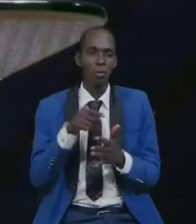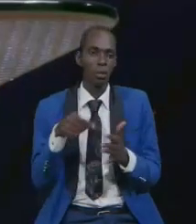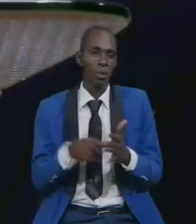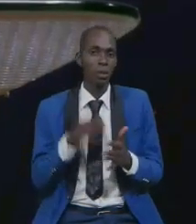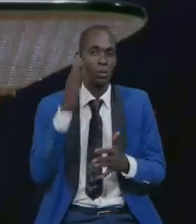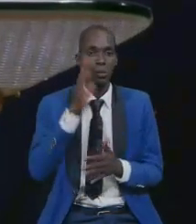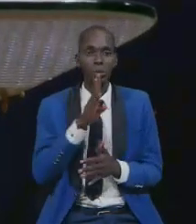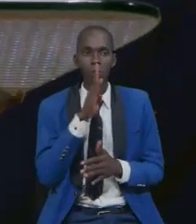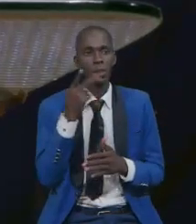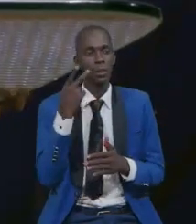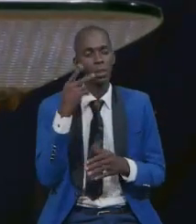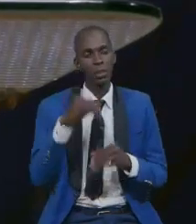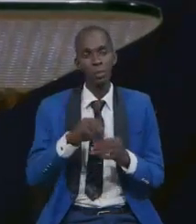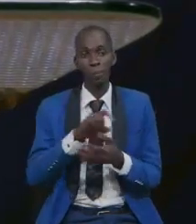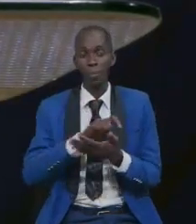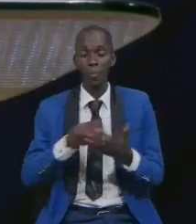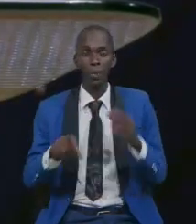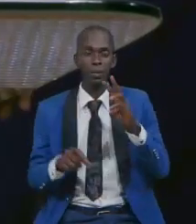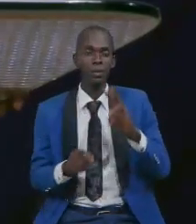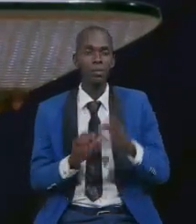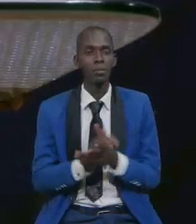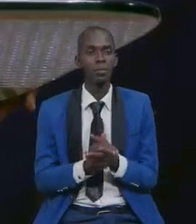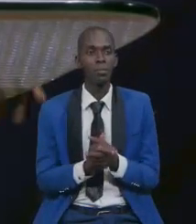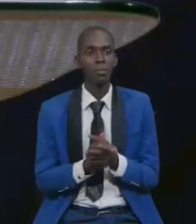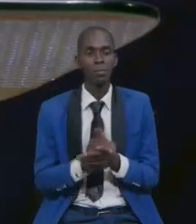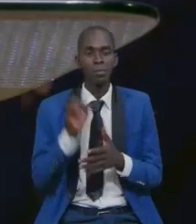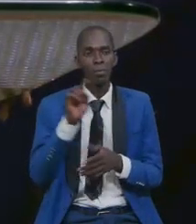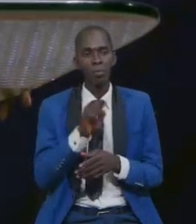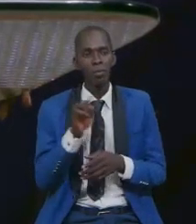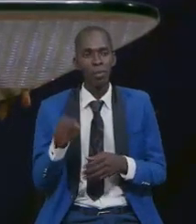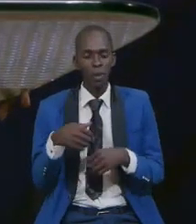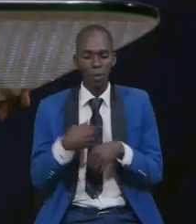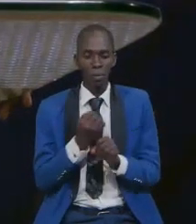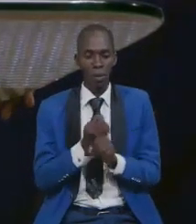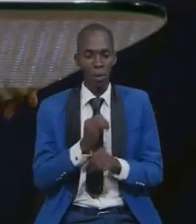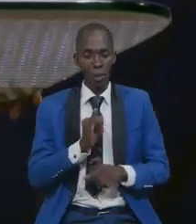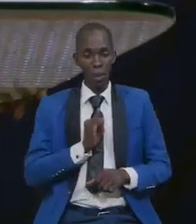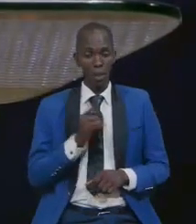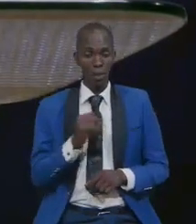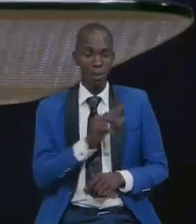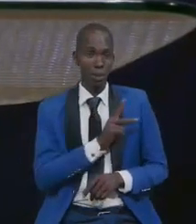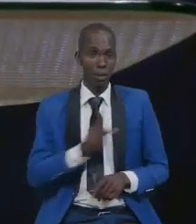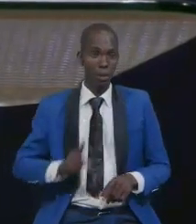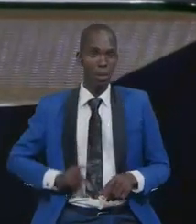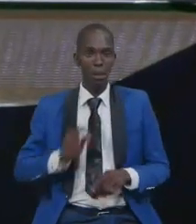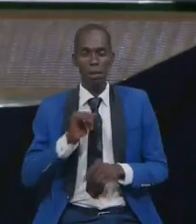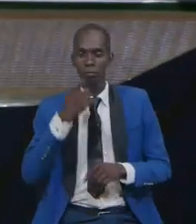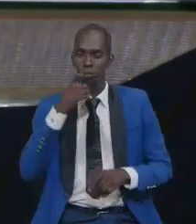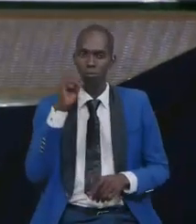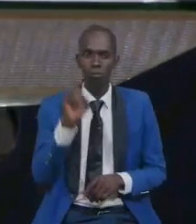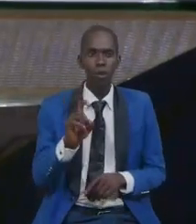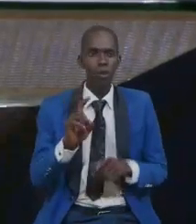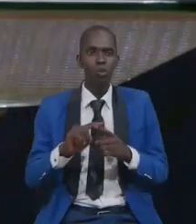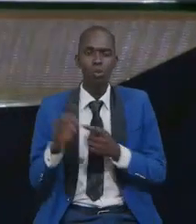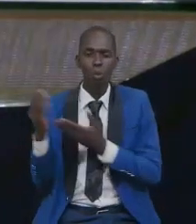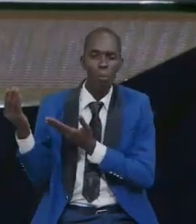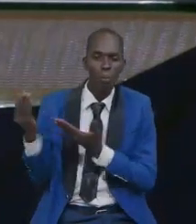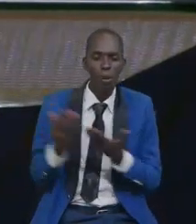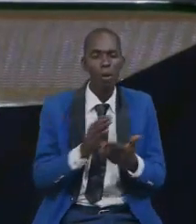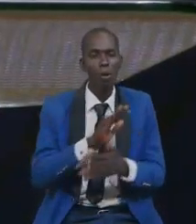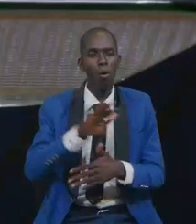Look at verse 6. In verse 6, therefore made I a decree to bring in all